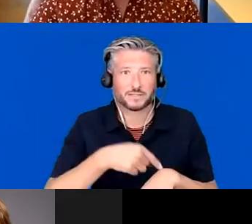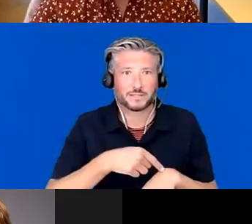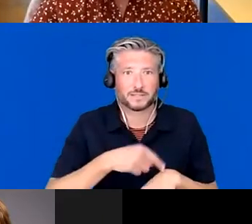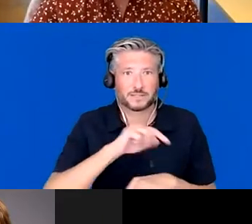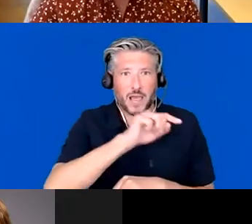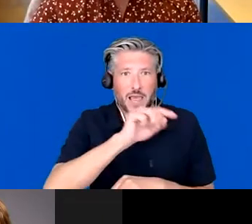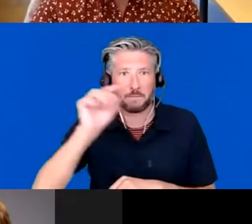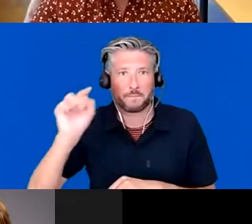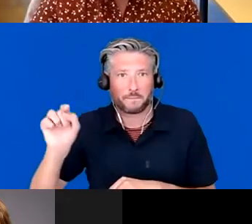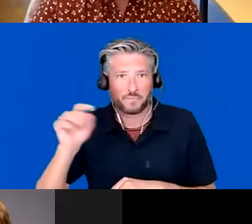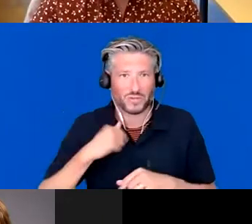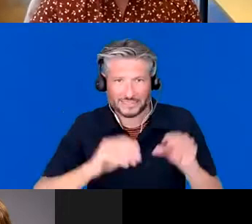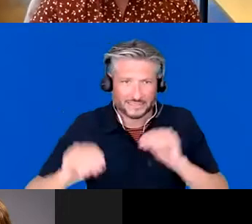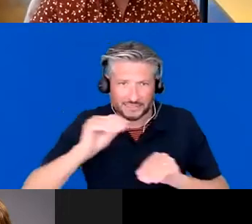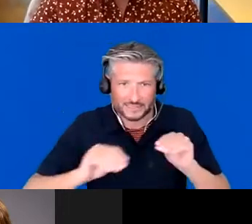surprisingly well.